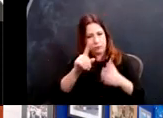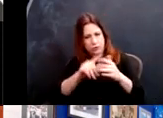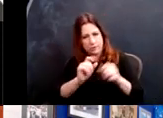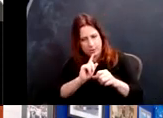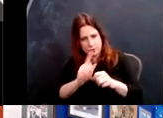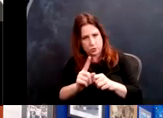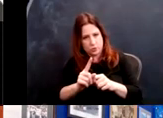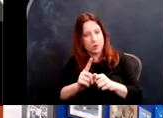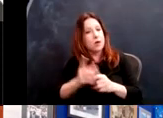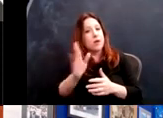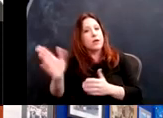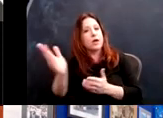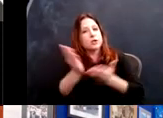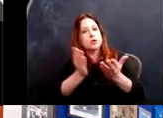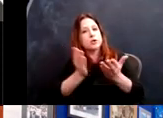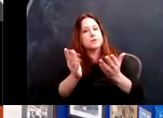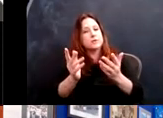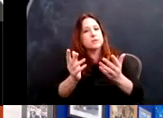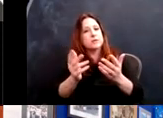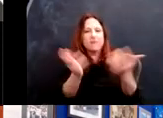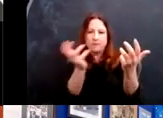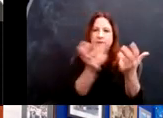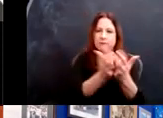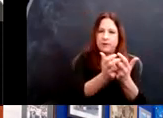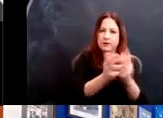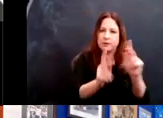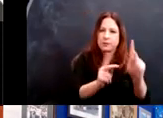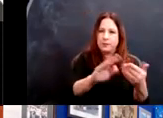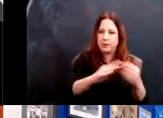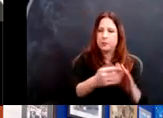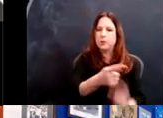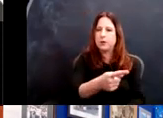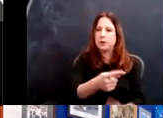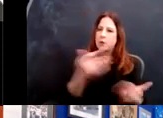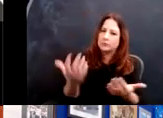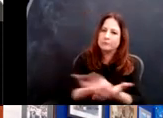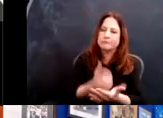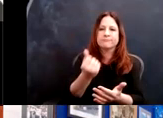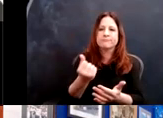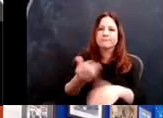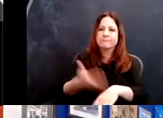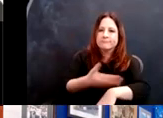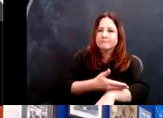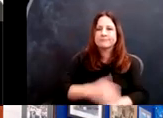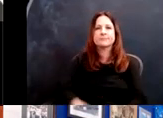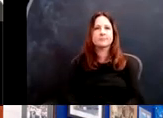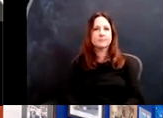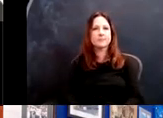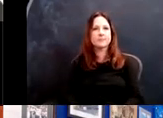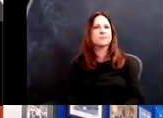what we would like people to take advantage of in our recovery communities. Can we go to the next slide,